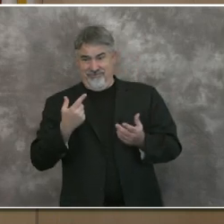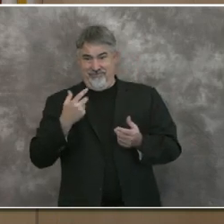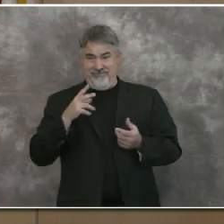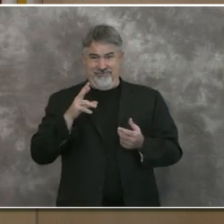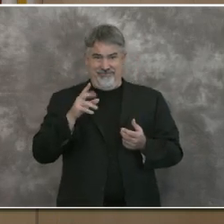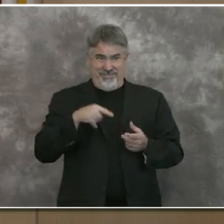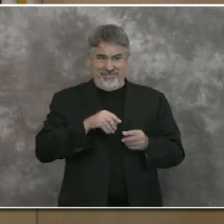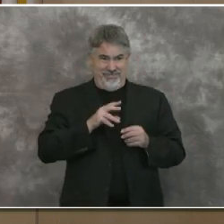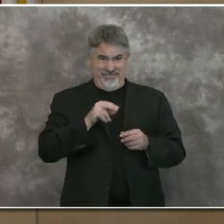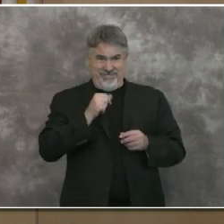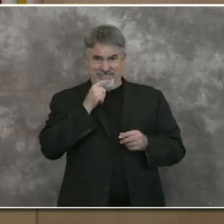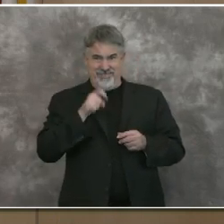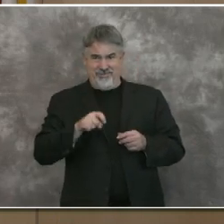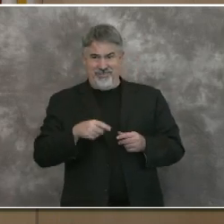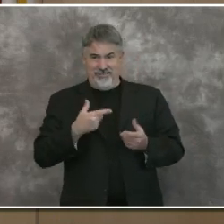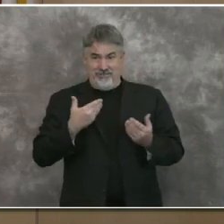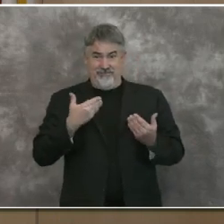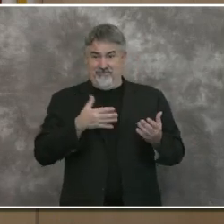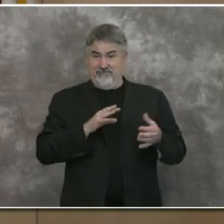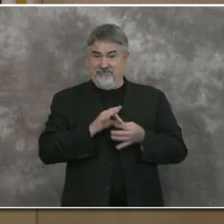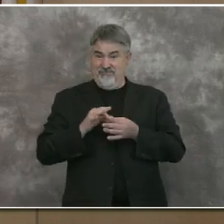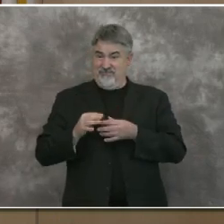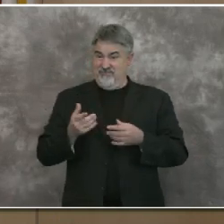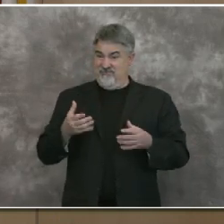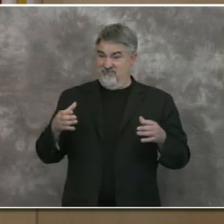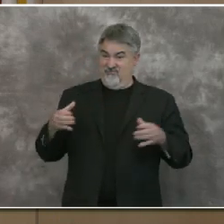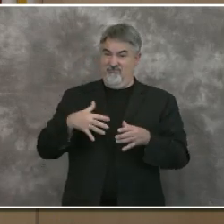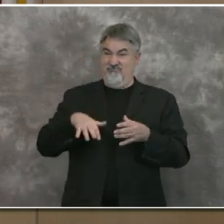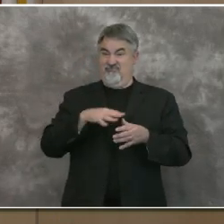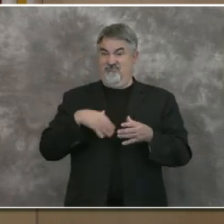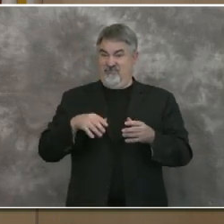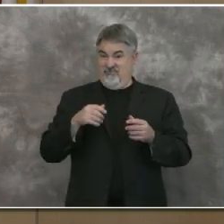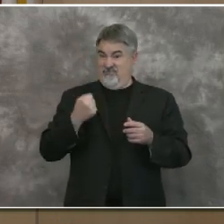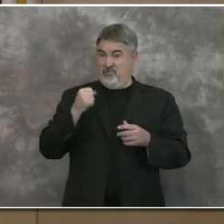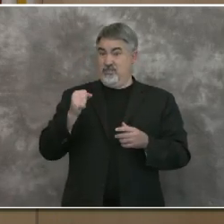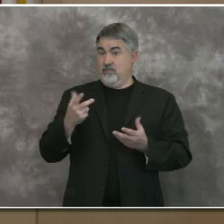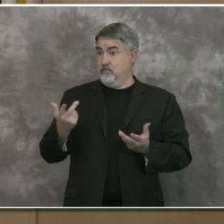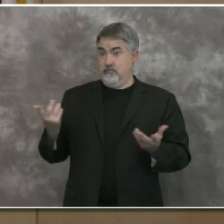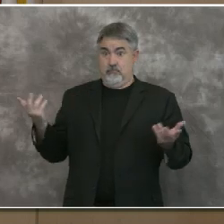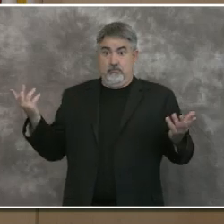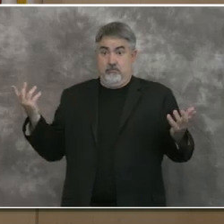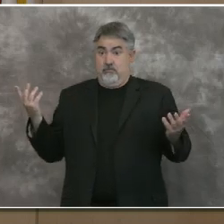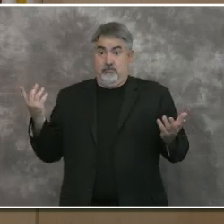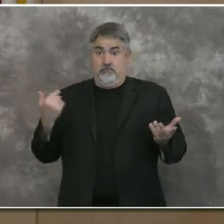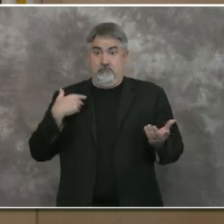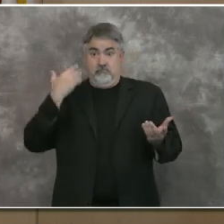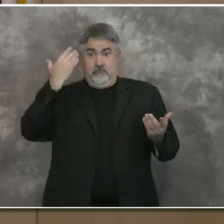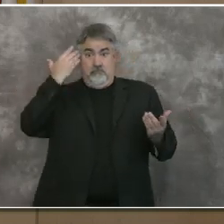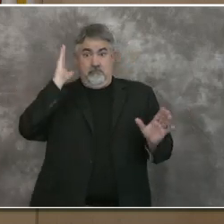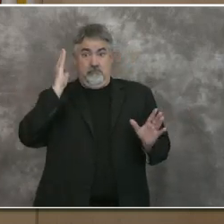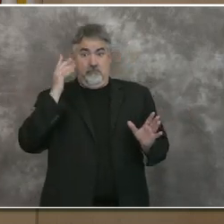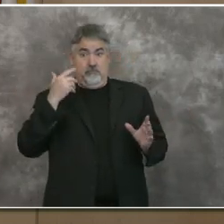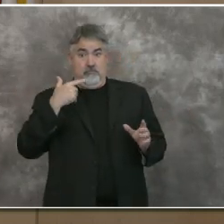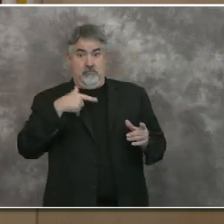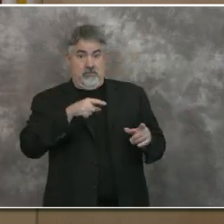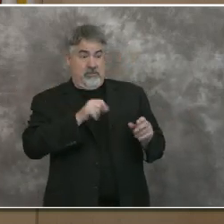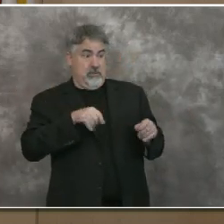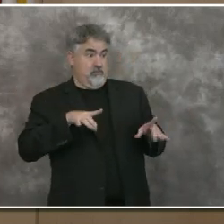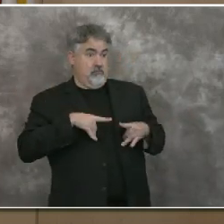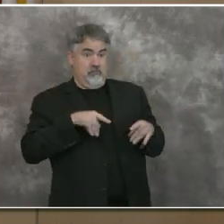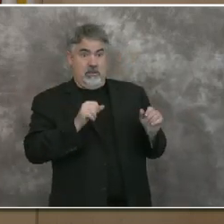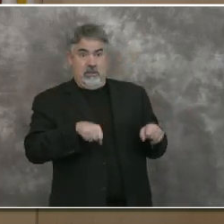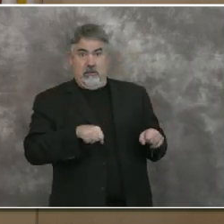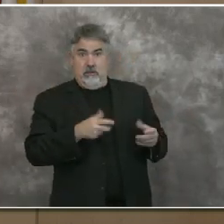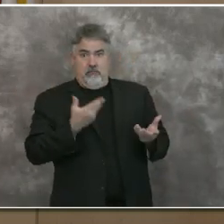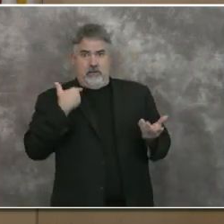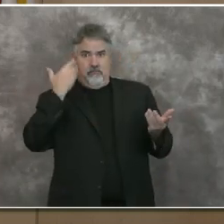of those cases can be linked back to demonstrations? To my knowledge, we have not linked any cases or outbreaks